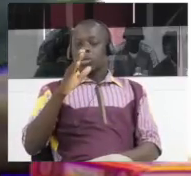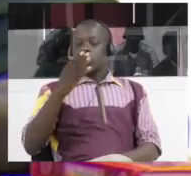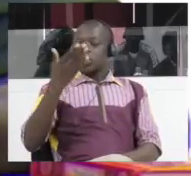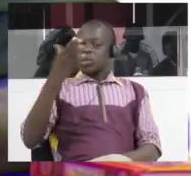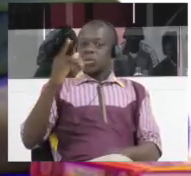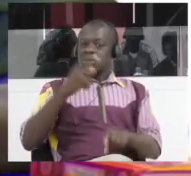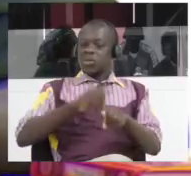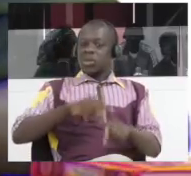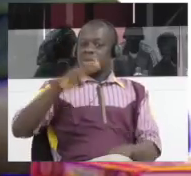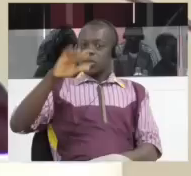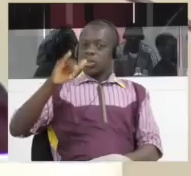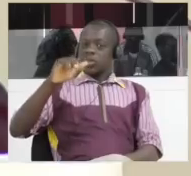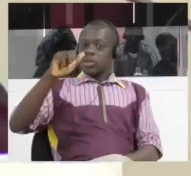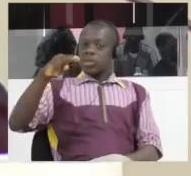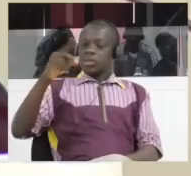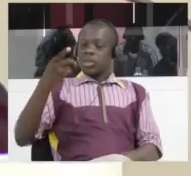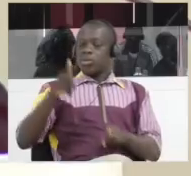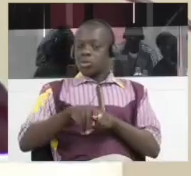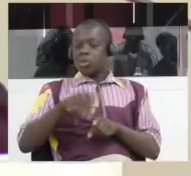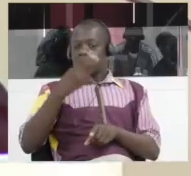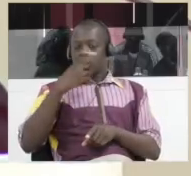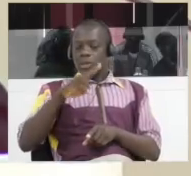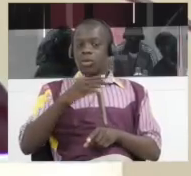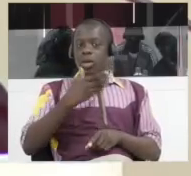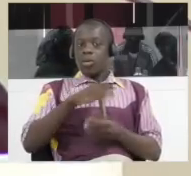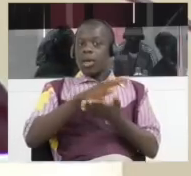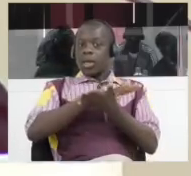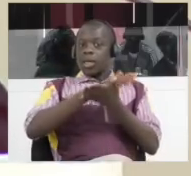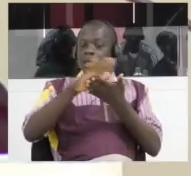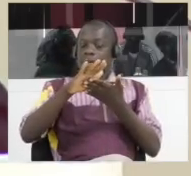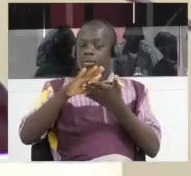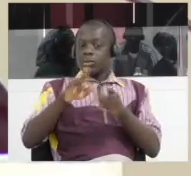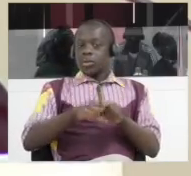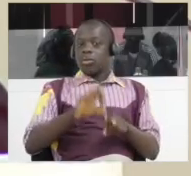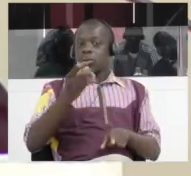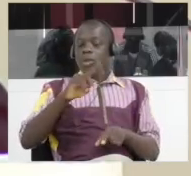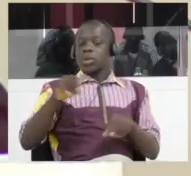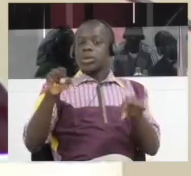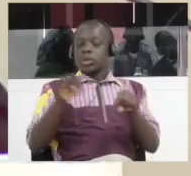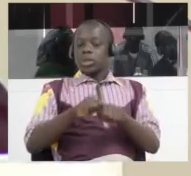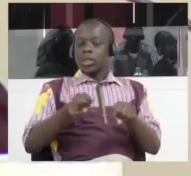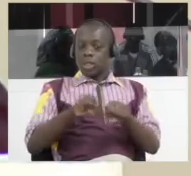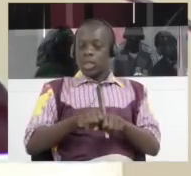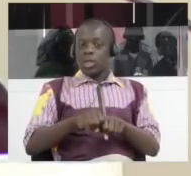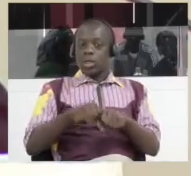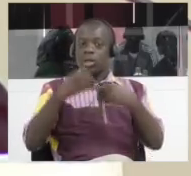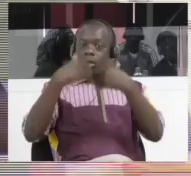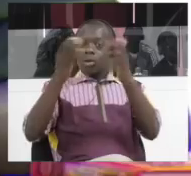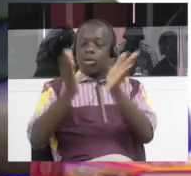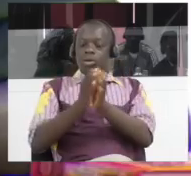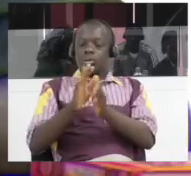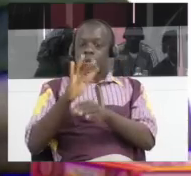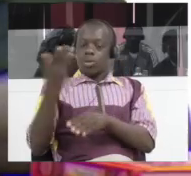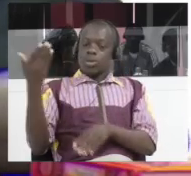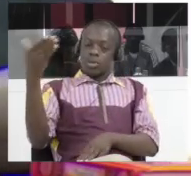or so, and then try to get some clarifications on the reports that Senegalese troops were mobilizing and heading